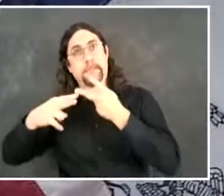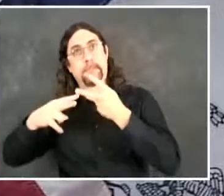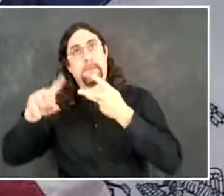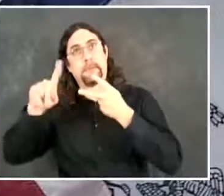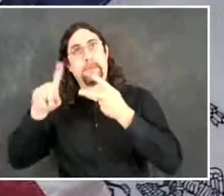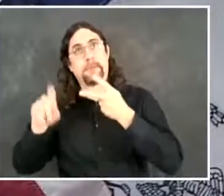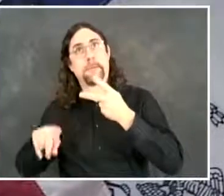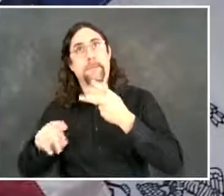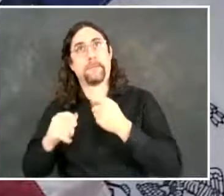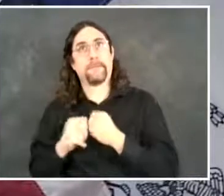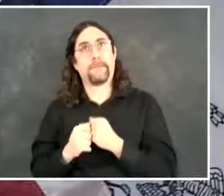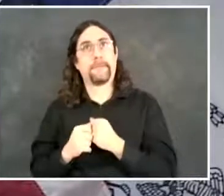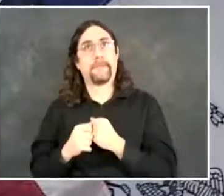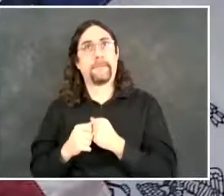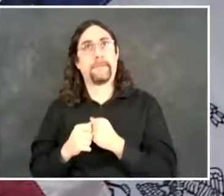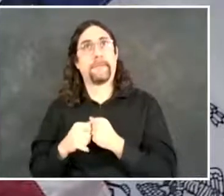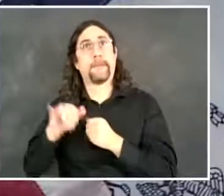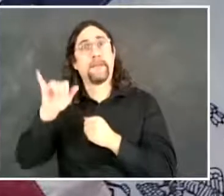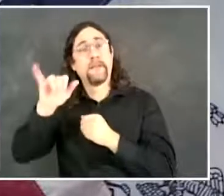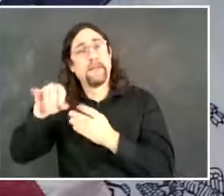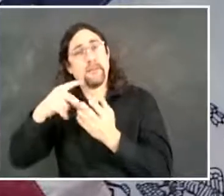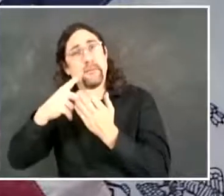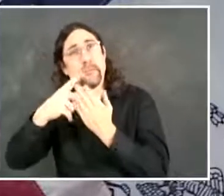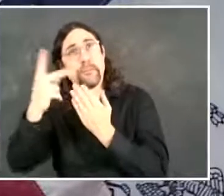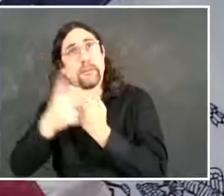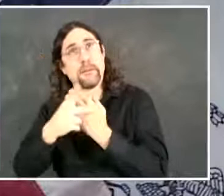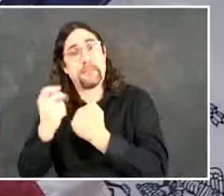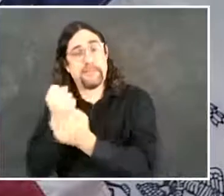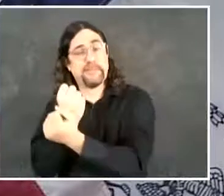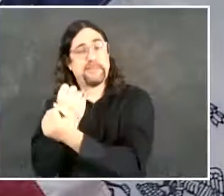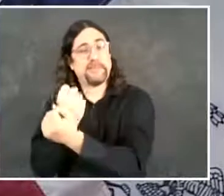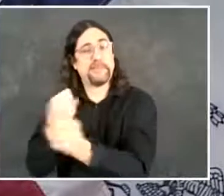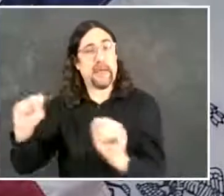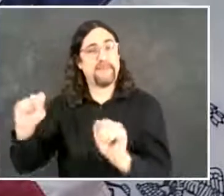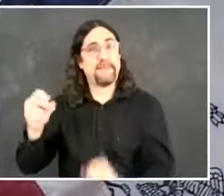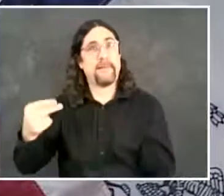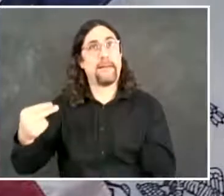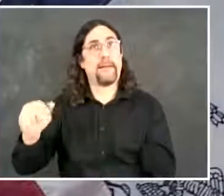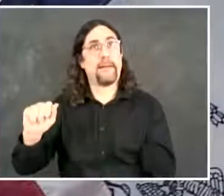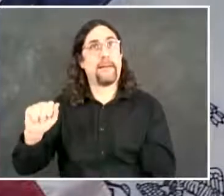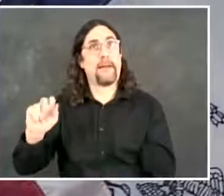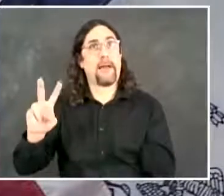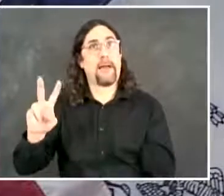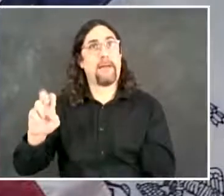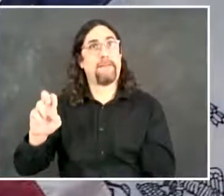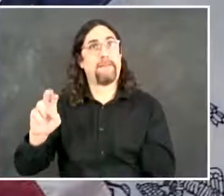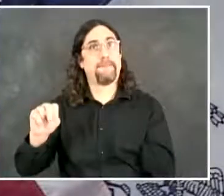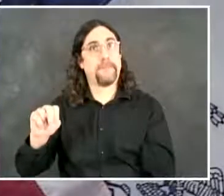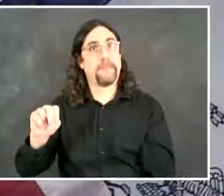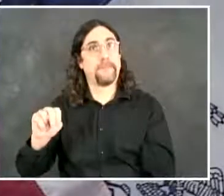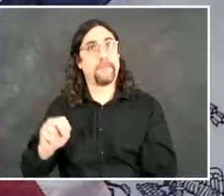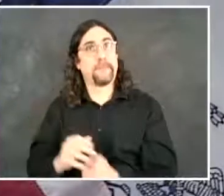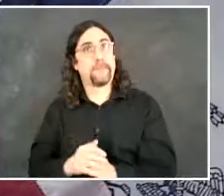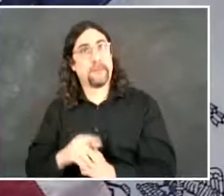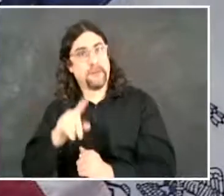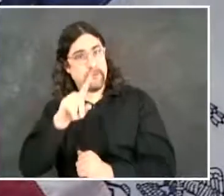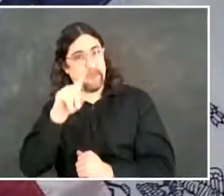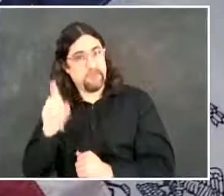could essentially help spread the virus among the homeless population?